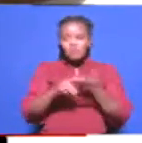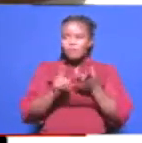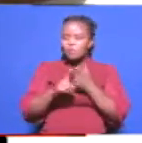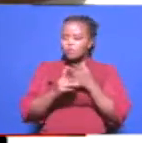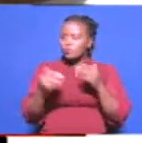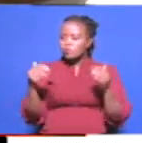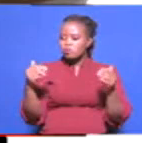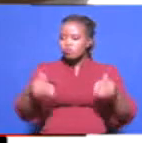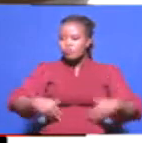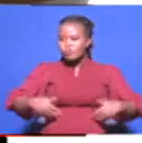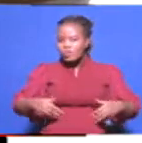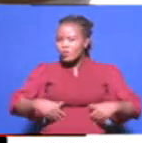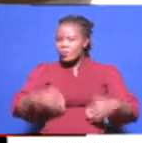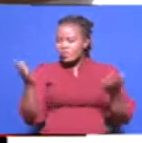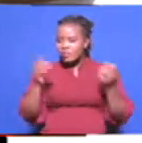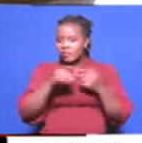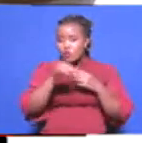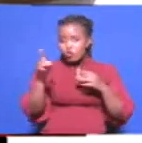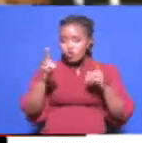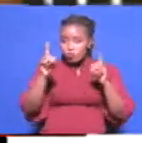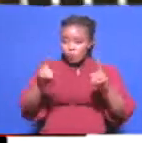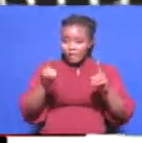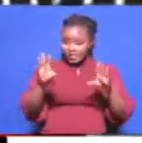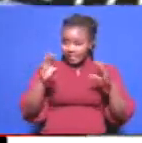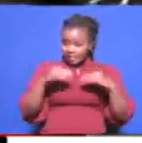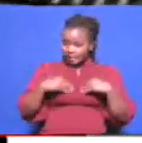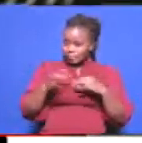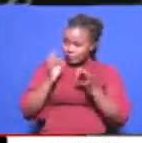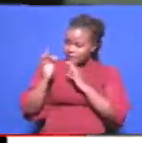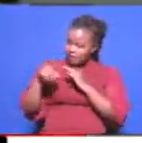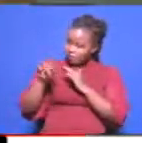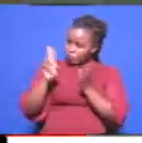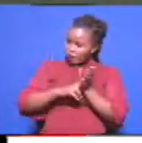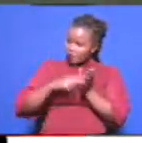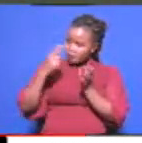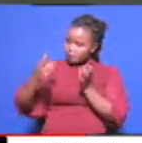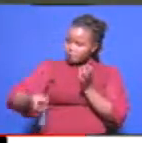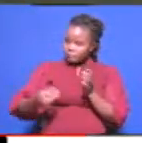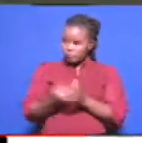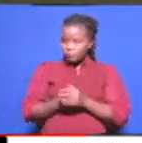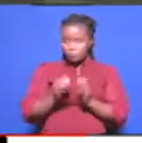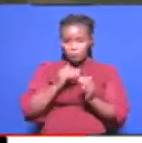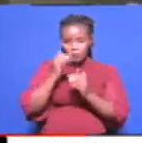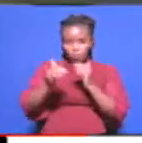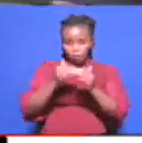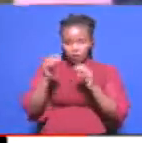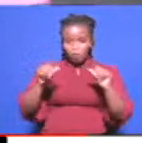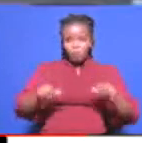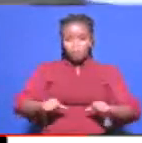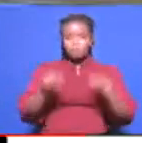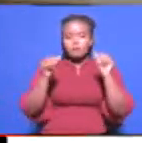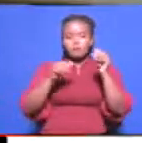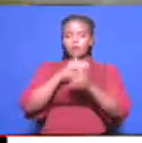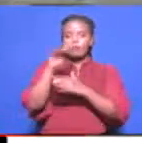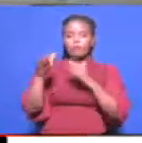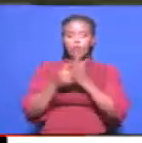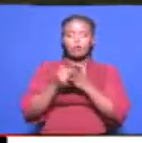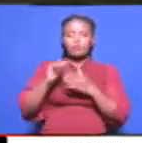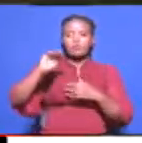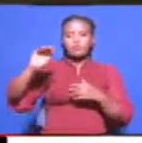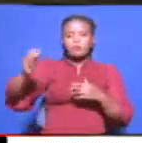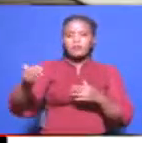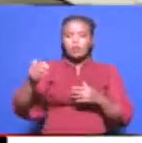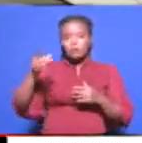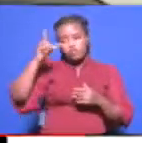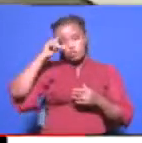demokrasia. Kubali kama wewe umeshindwa. The exercise took place simultaneously in areas of Old Town in Mombasa, Chuda in